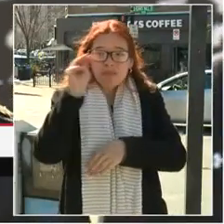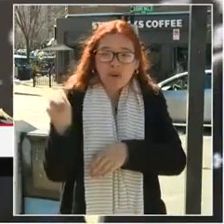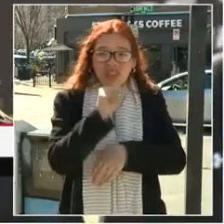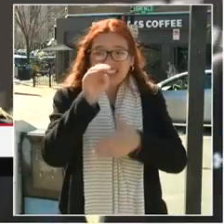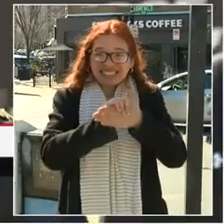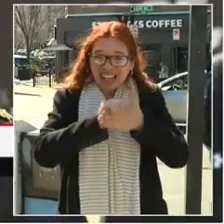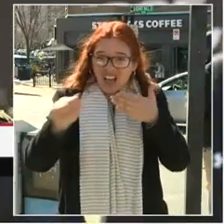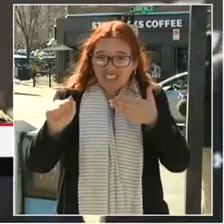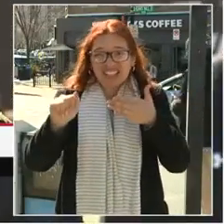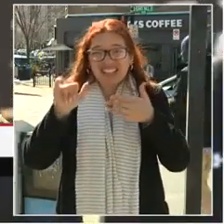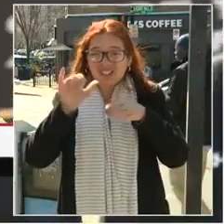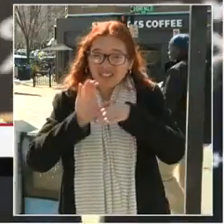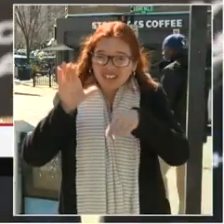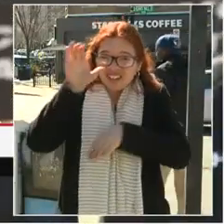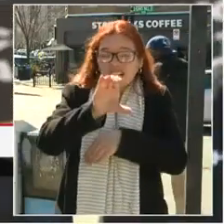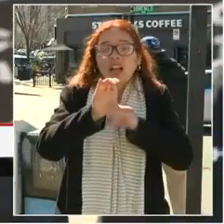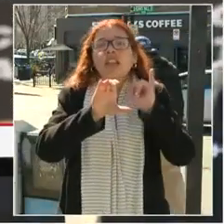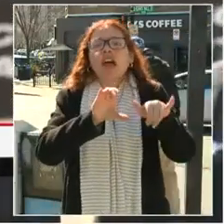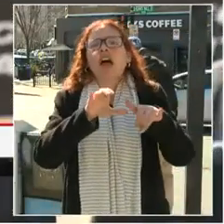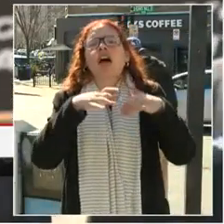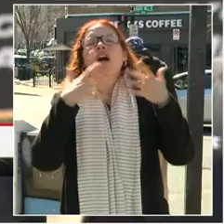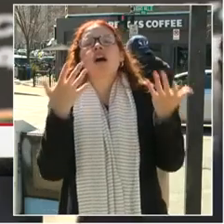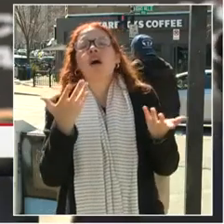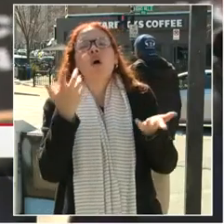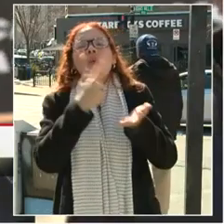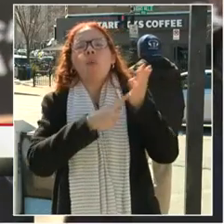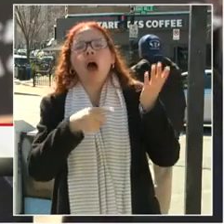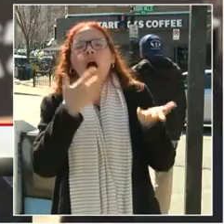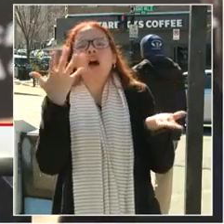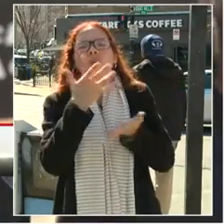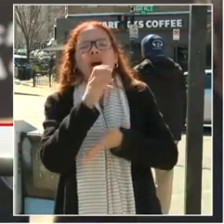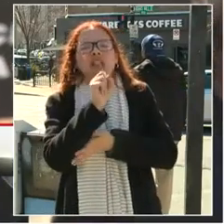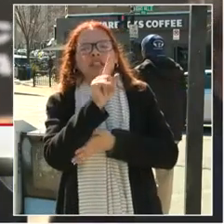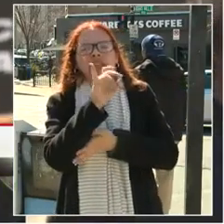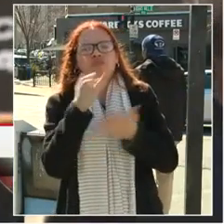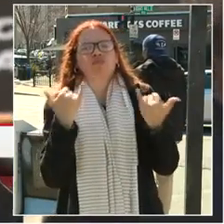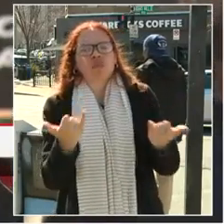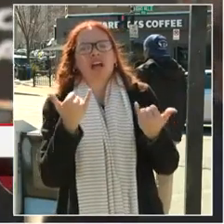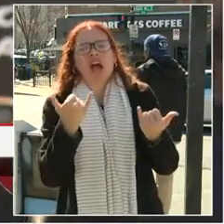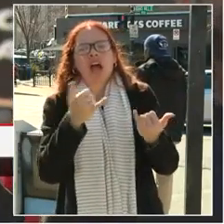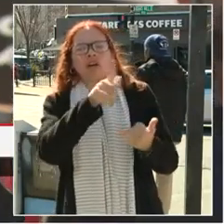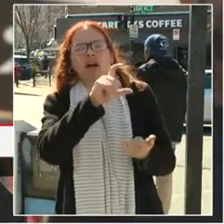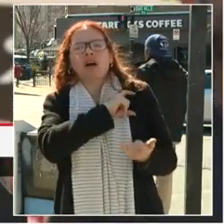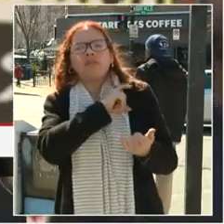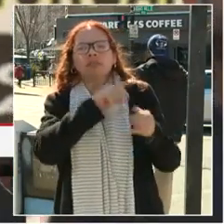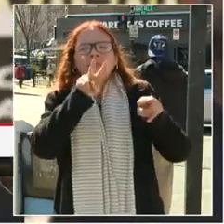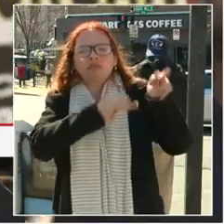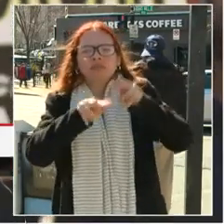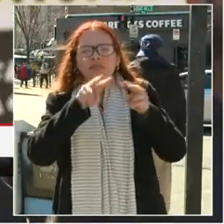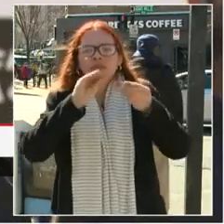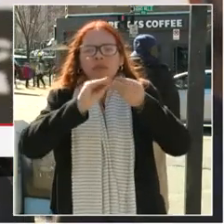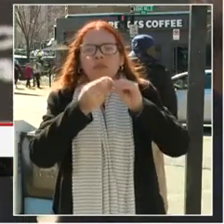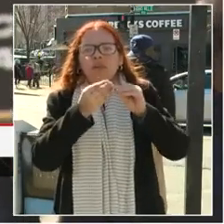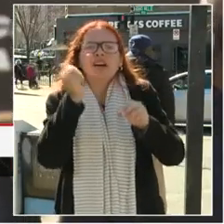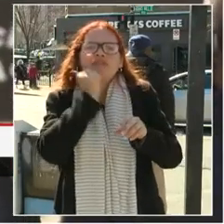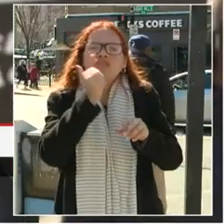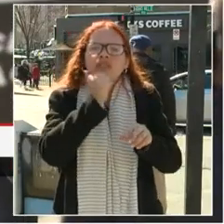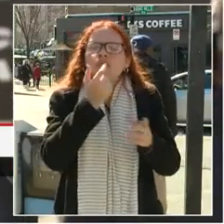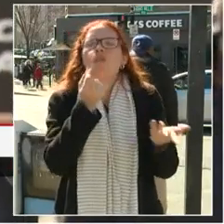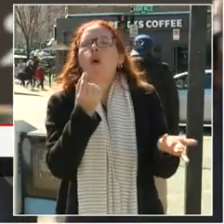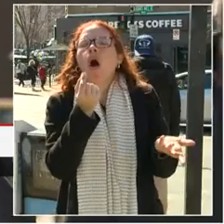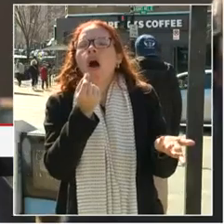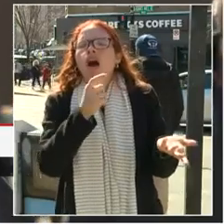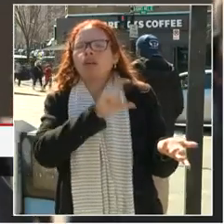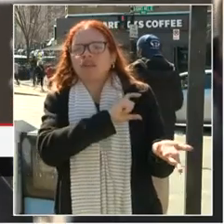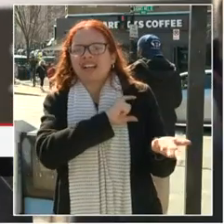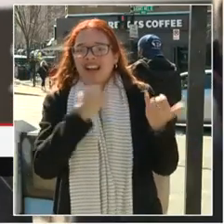But what is the status of the police force itself? You look at the numbers every day. How many officers do you have as of today? How